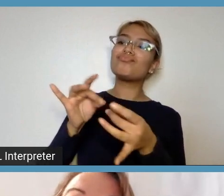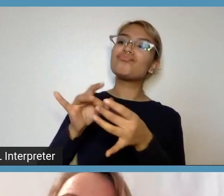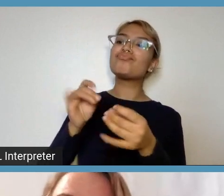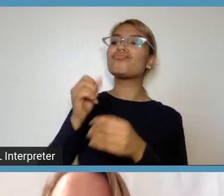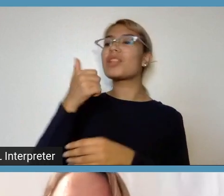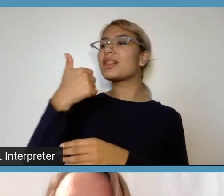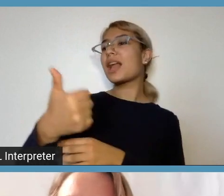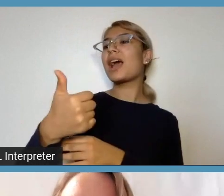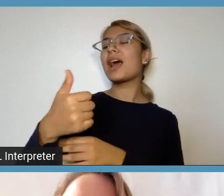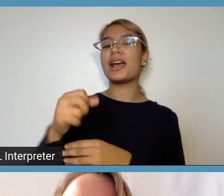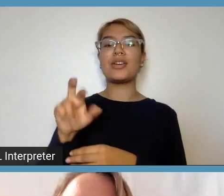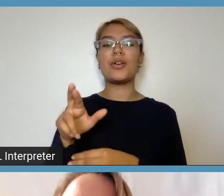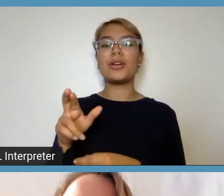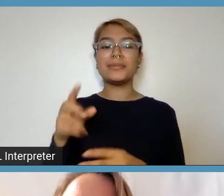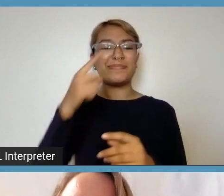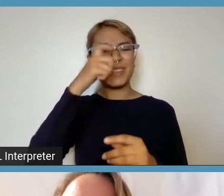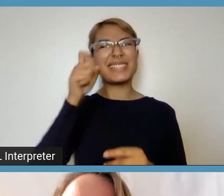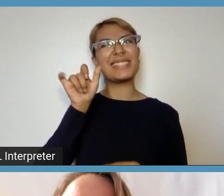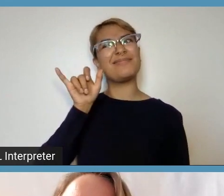you because they enjoy it.